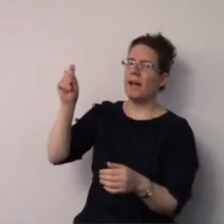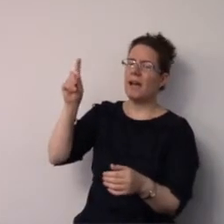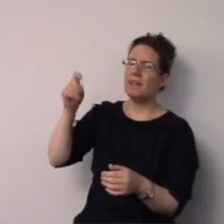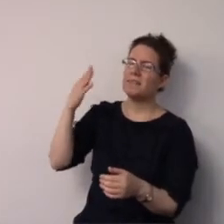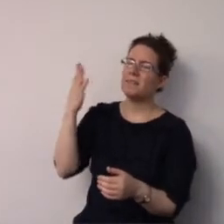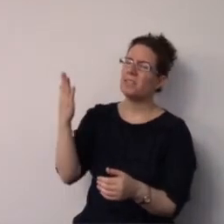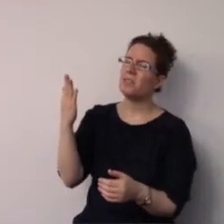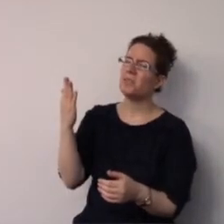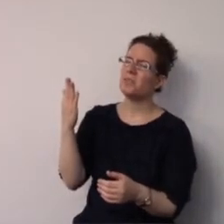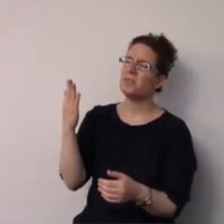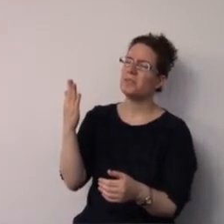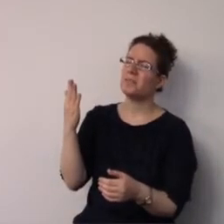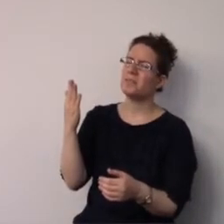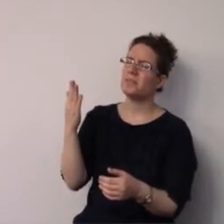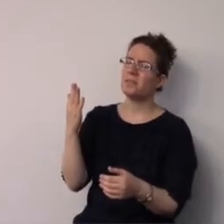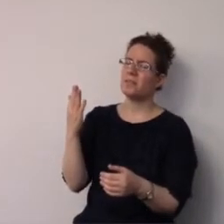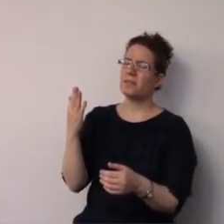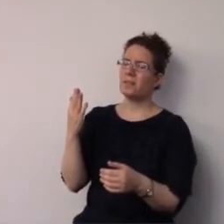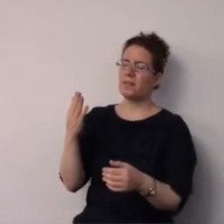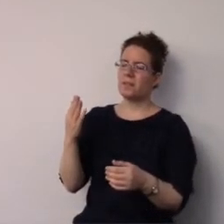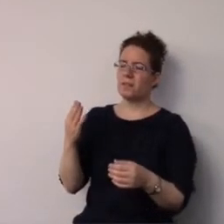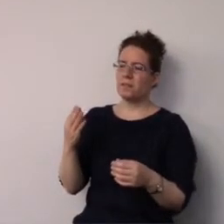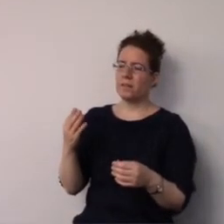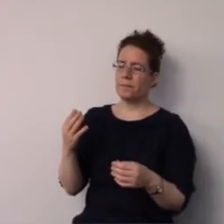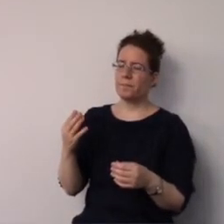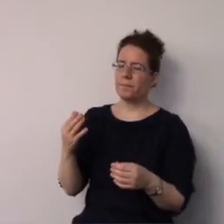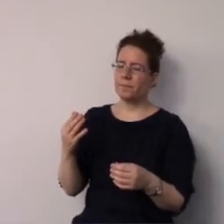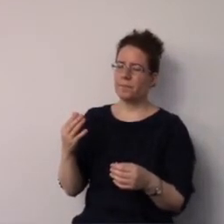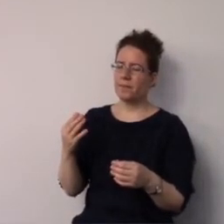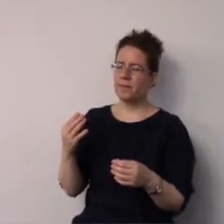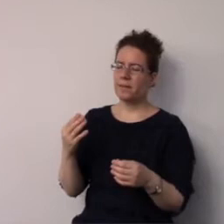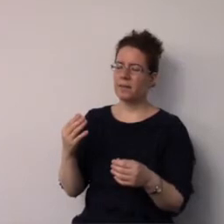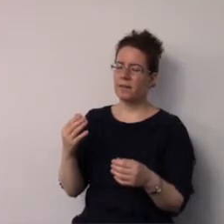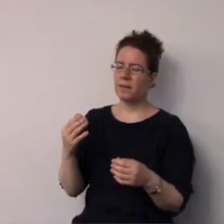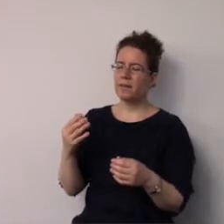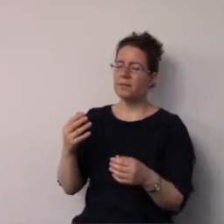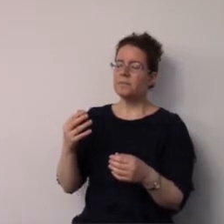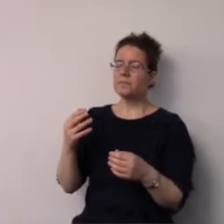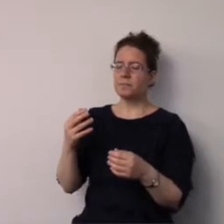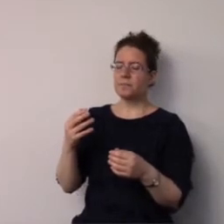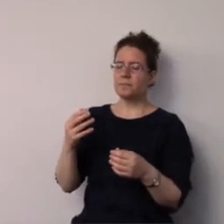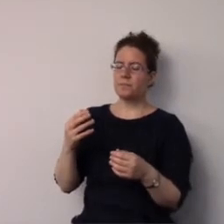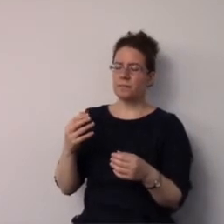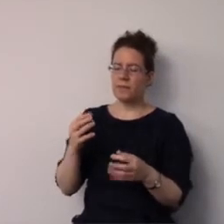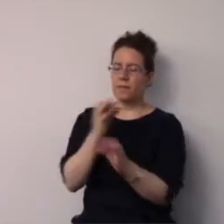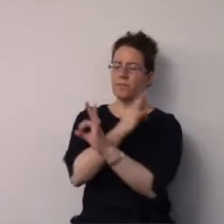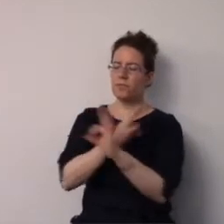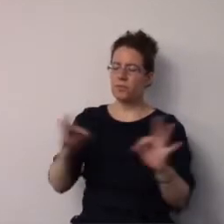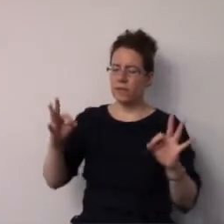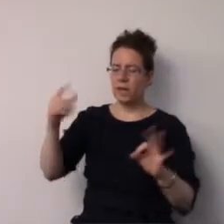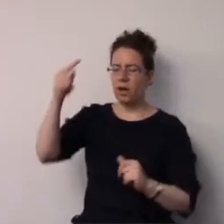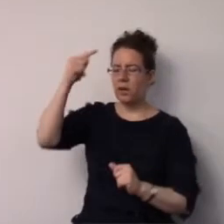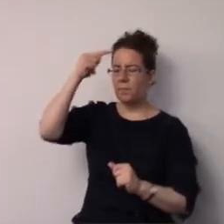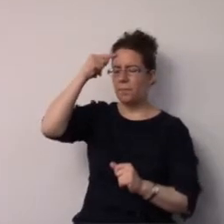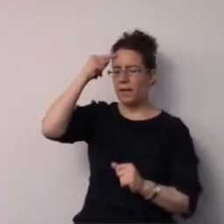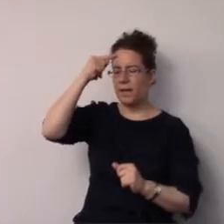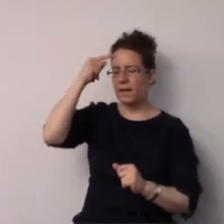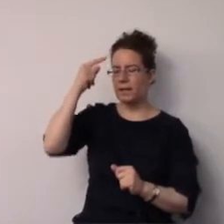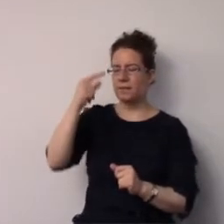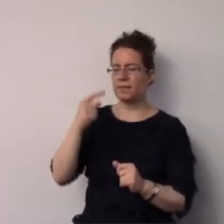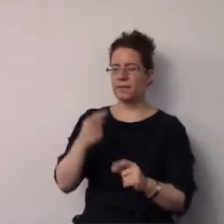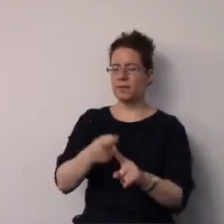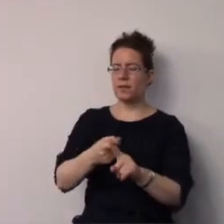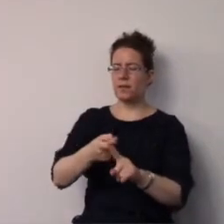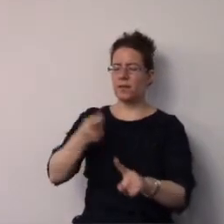us with your joy, Lord. Fill us with your love, Lord. Fill us with your faith, Lord. Fill us with your